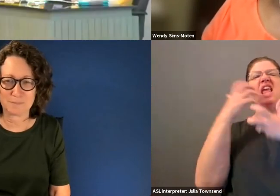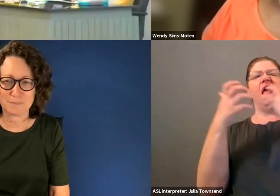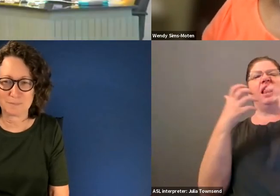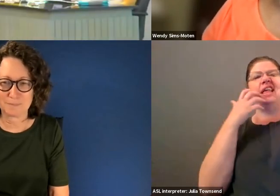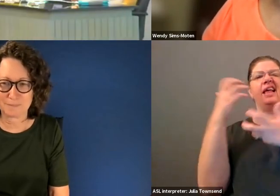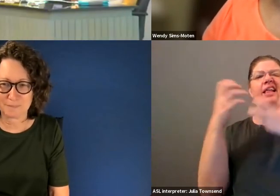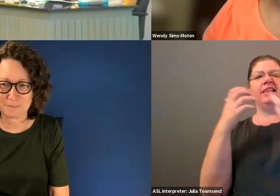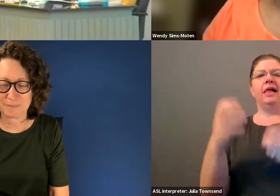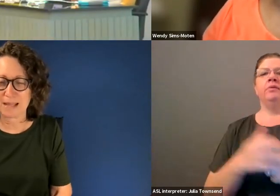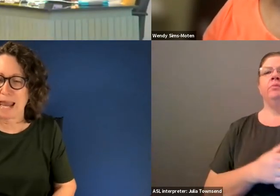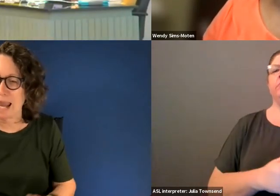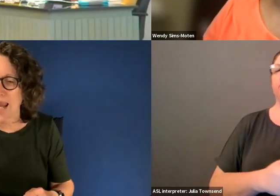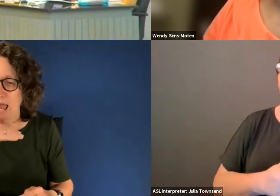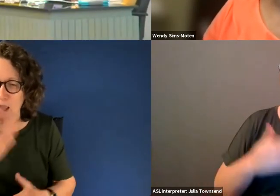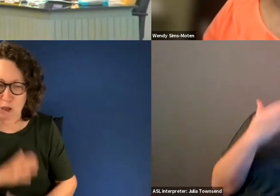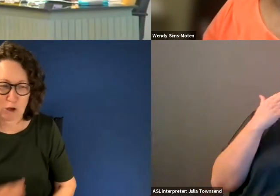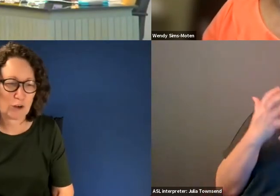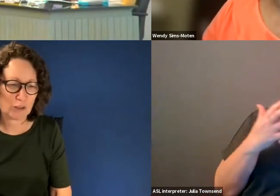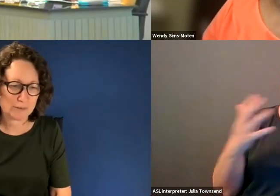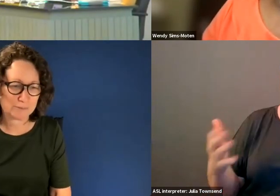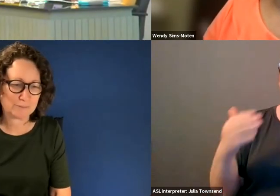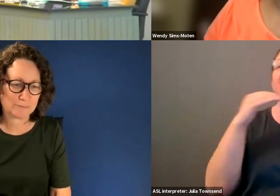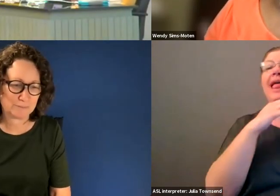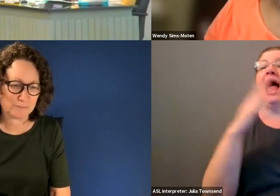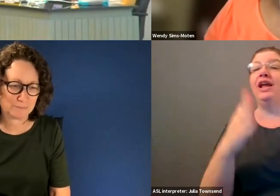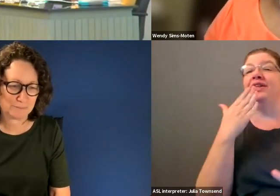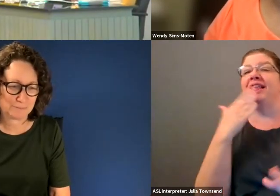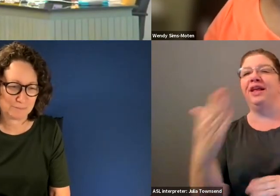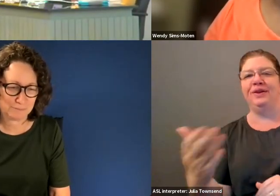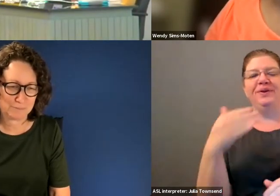Thank you very much. Ms. Capps.